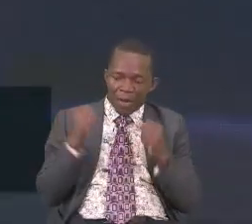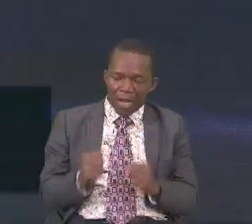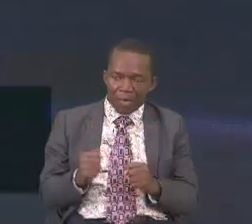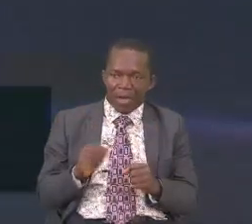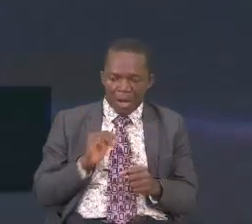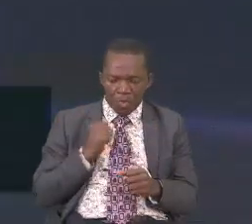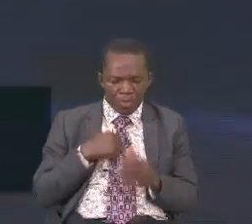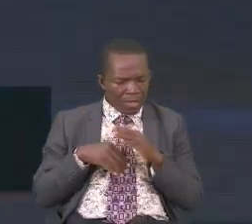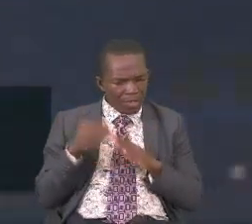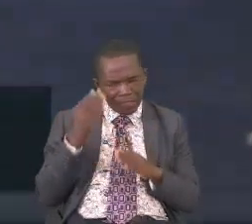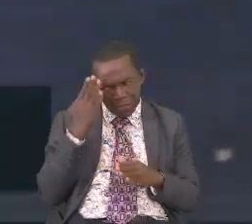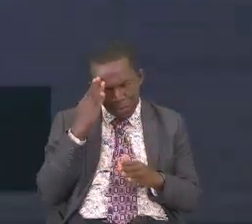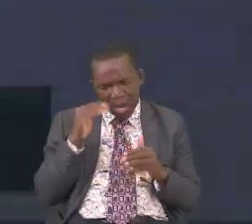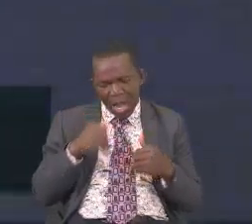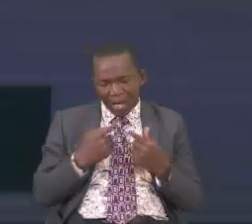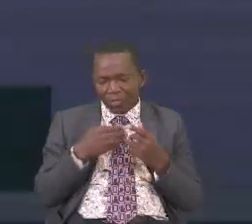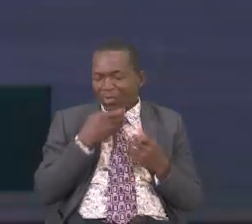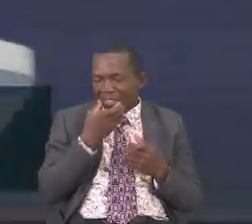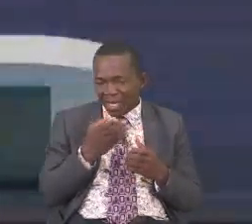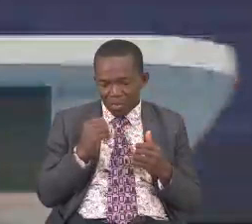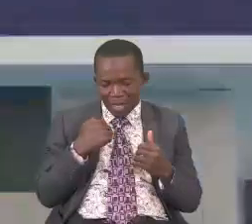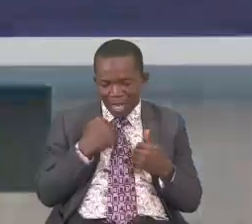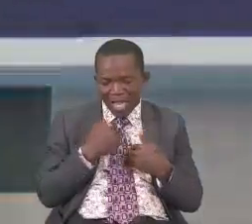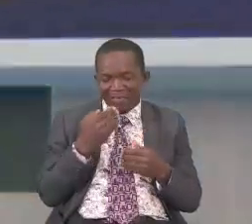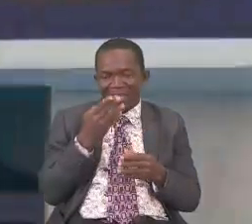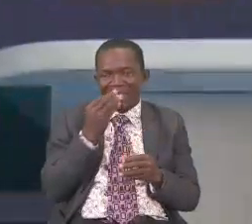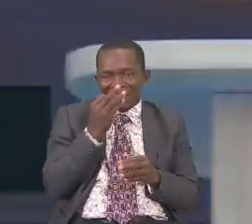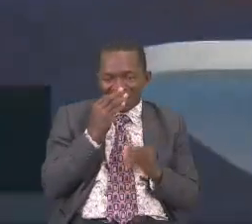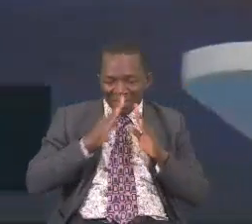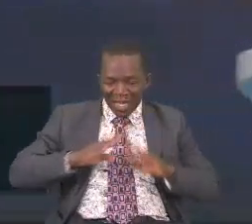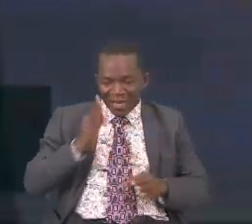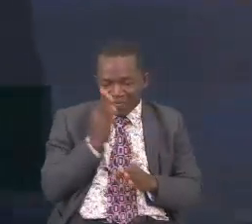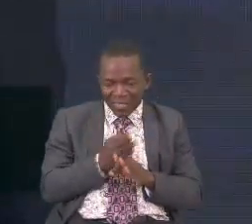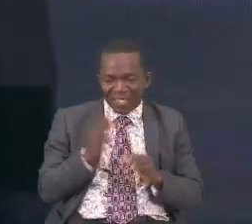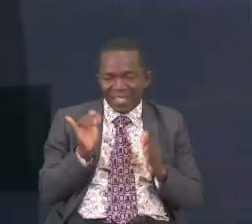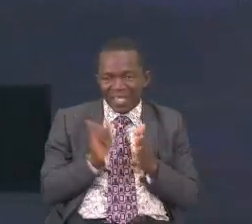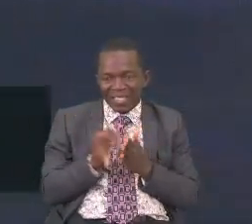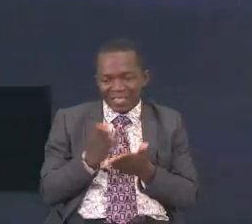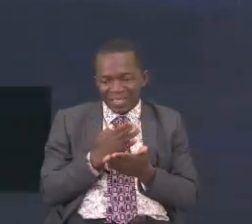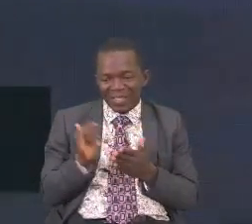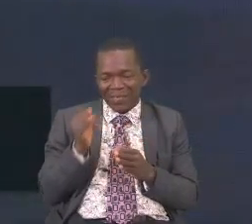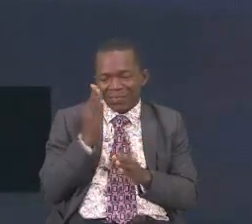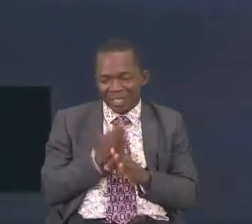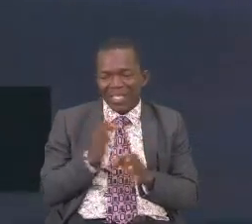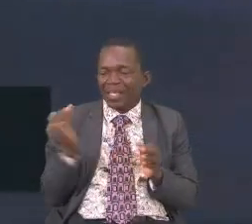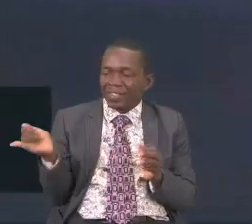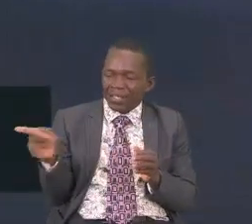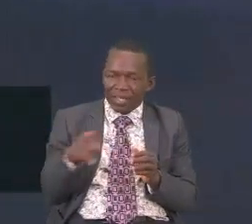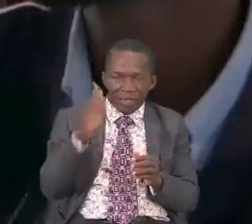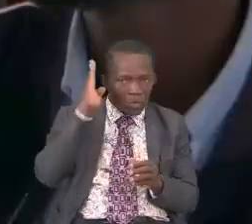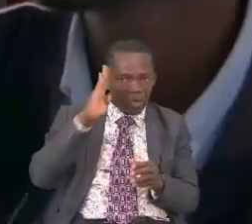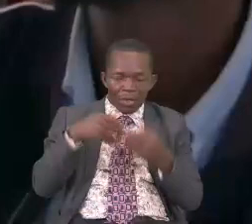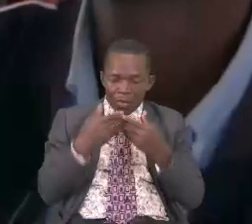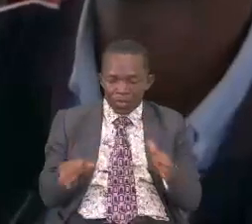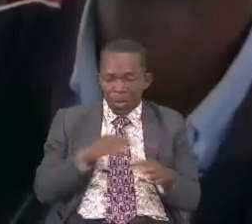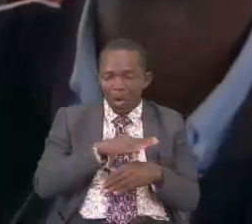where that silent faith and silence a cyclist faith and a singing Faith they would lose all their powers before you